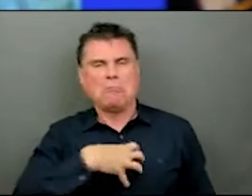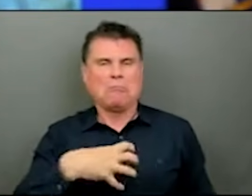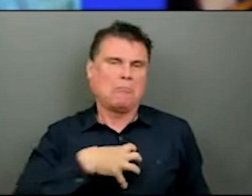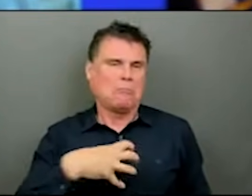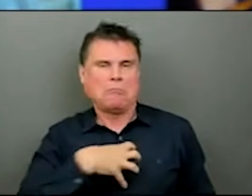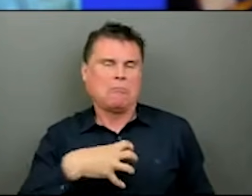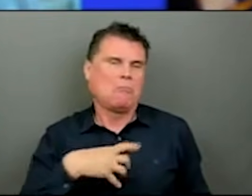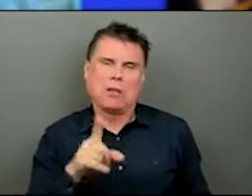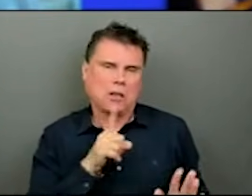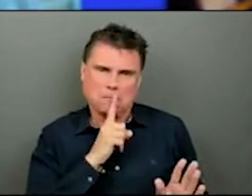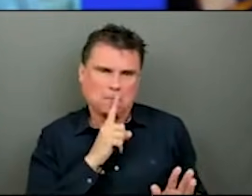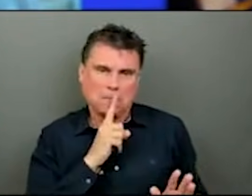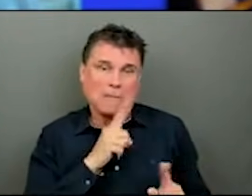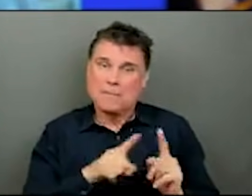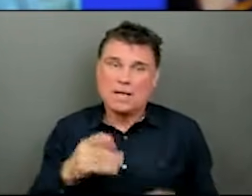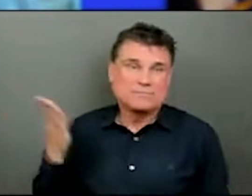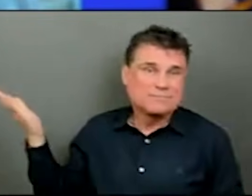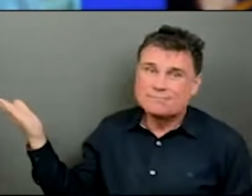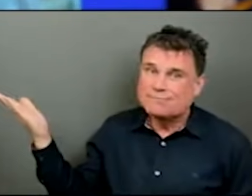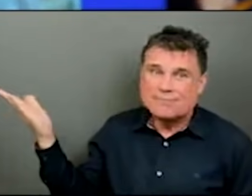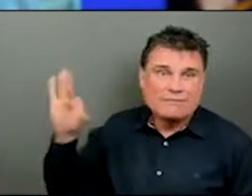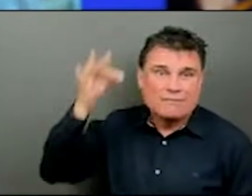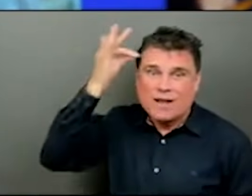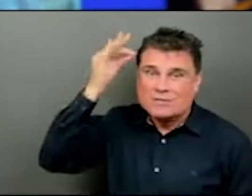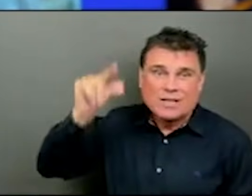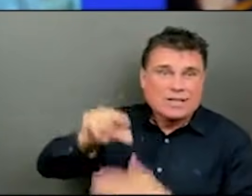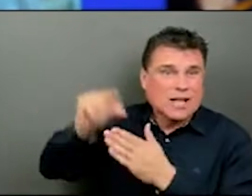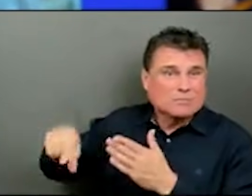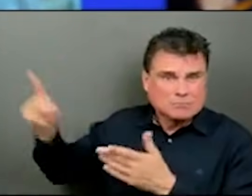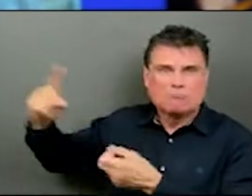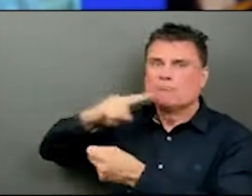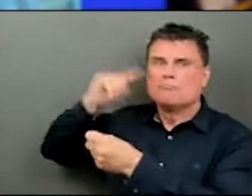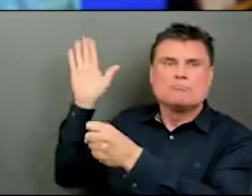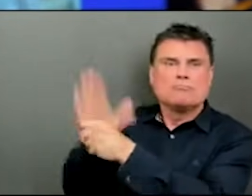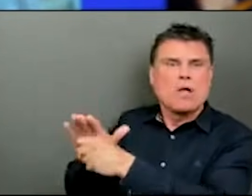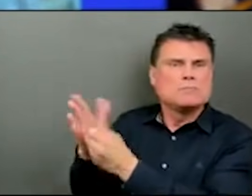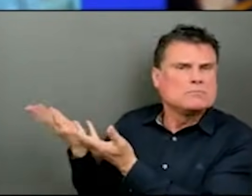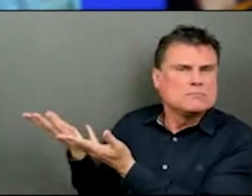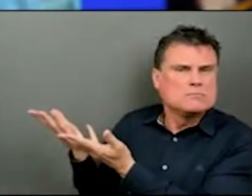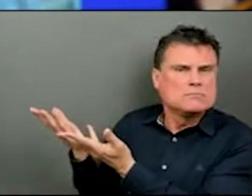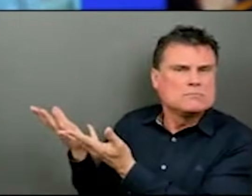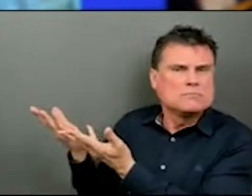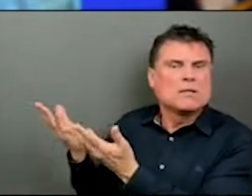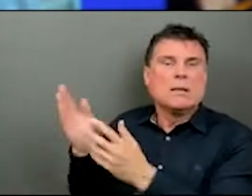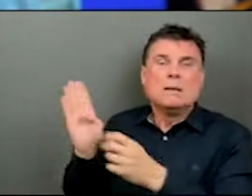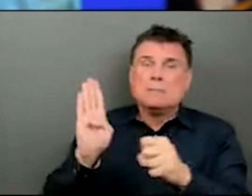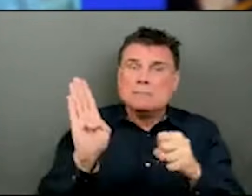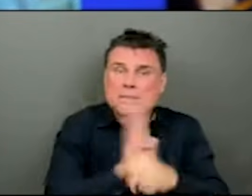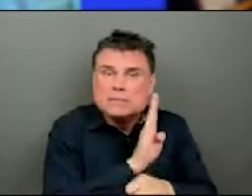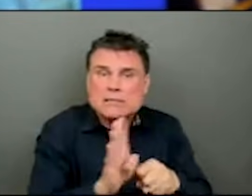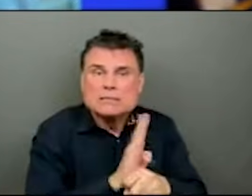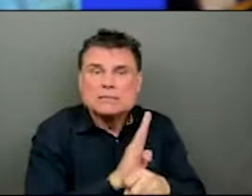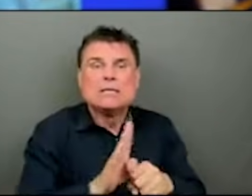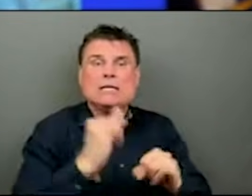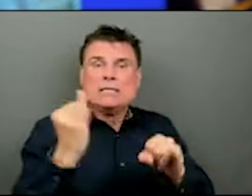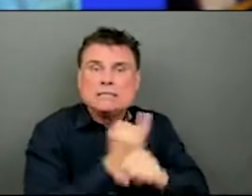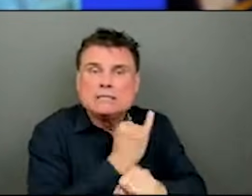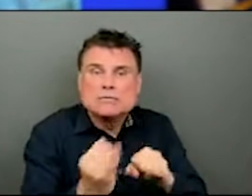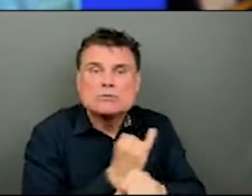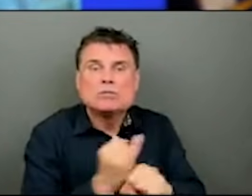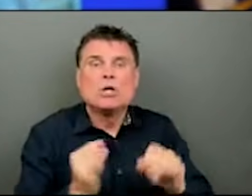and a growing support through industry, labor, and communities that this was the way to go. Everybody gets